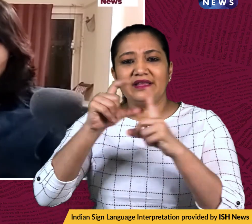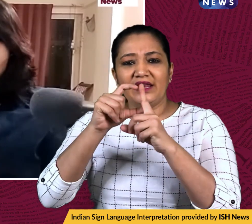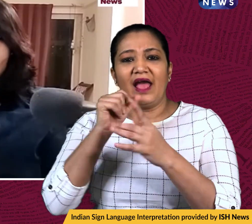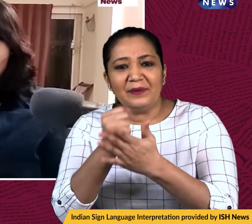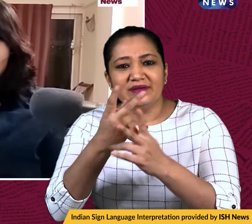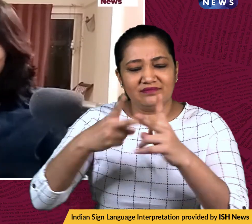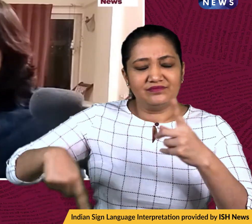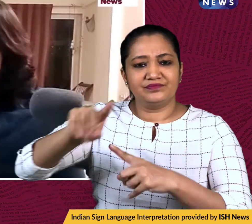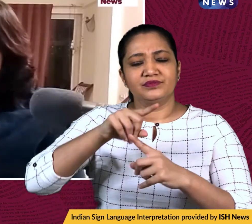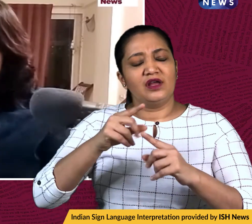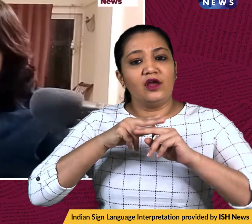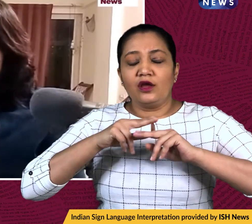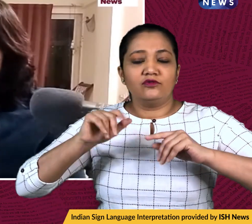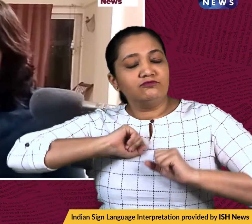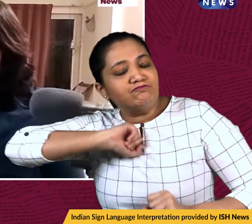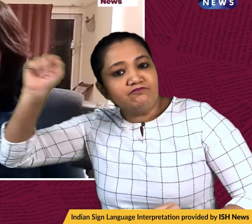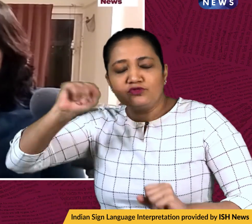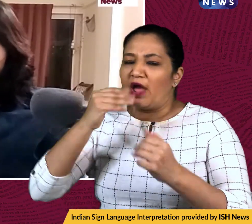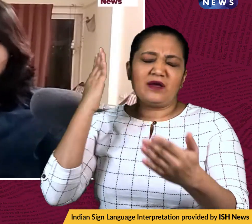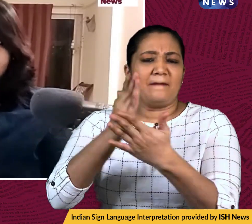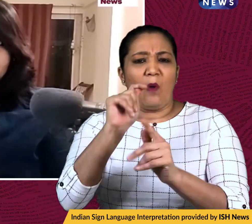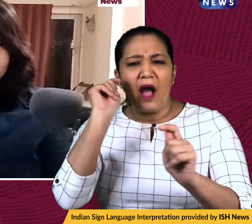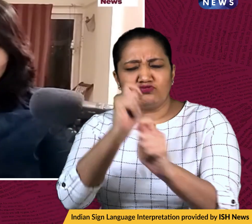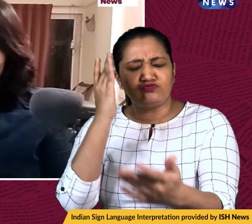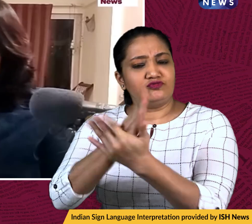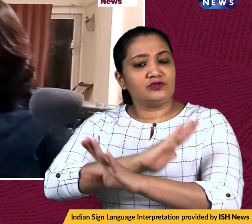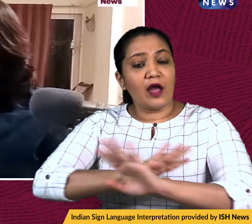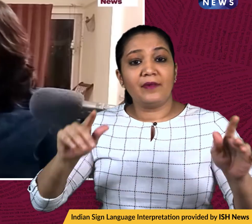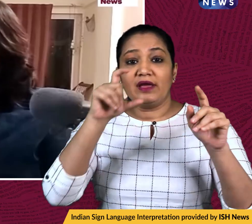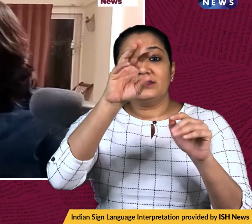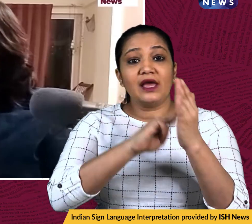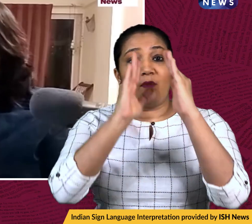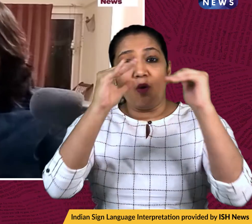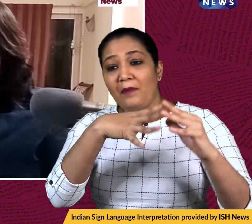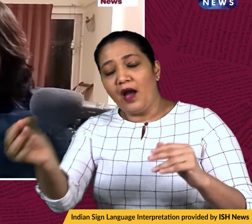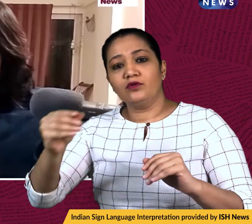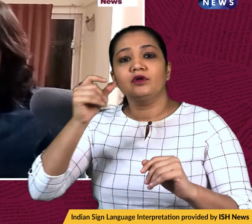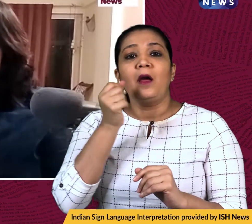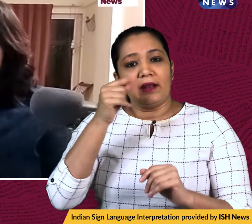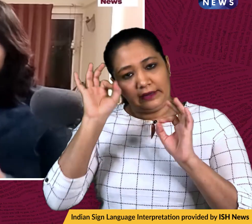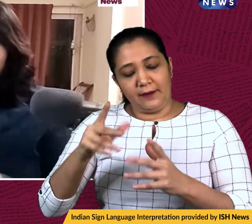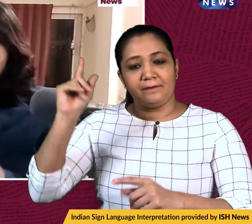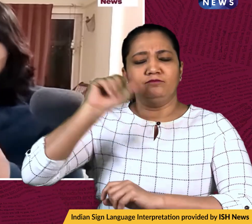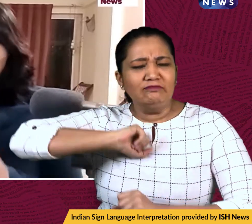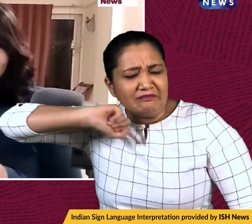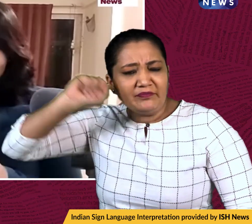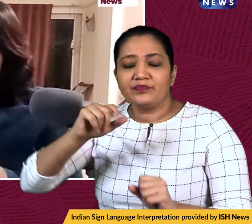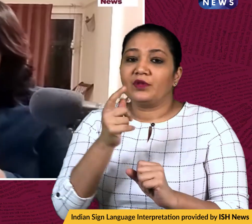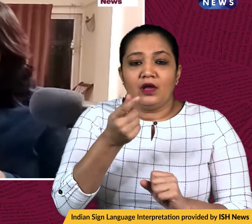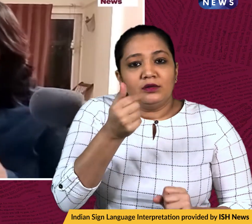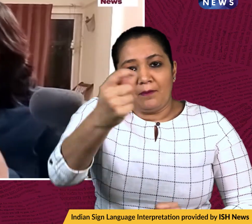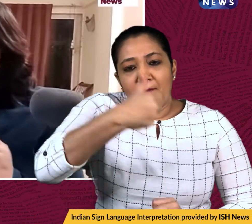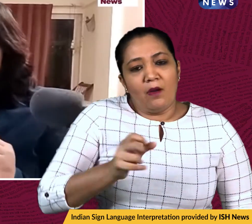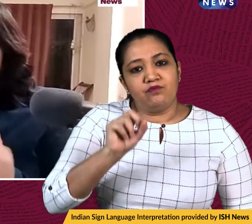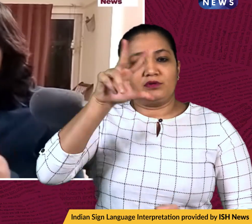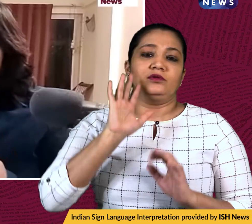Delhi went on an indefinite strike outside Chief Minister Arvind Kejriwal's residence on Monday, demanding a salary